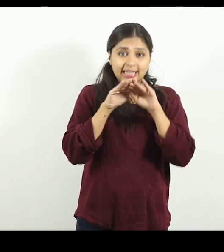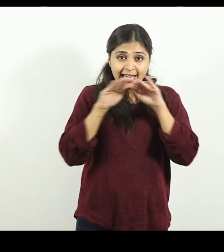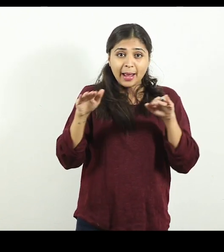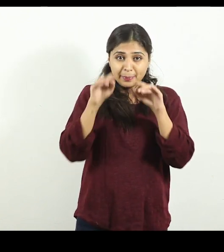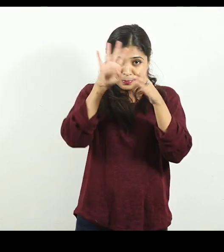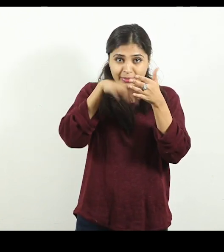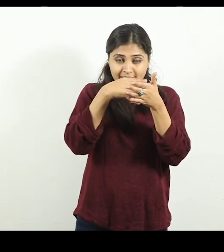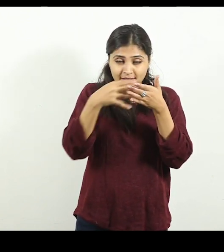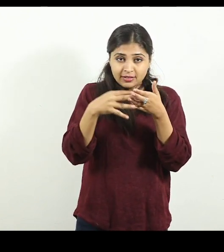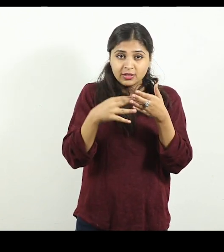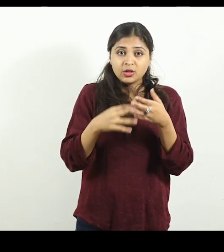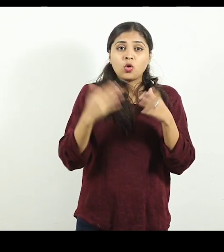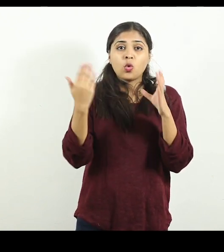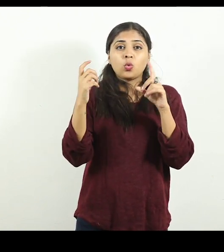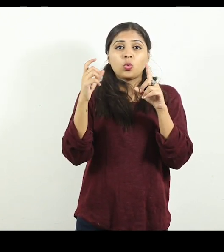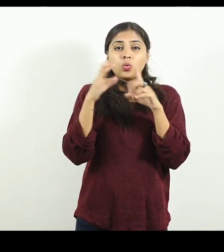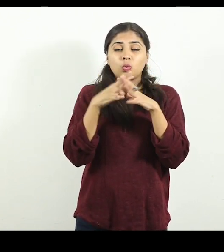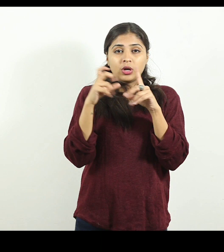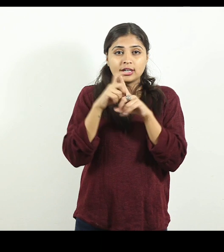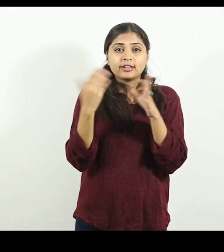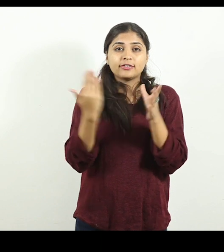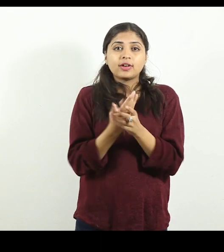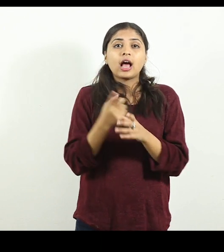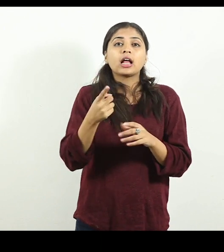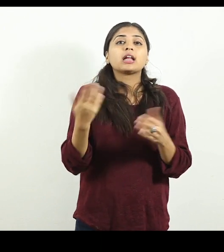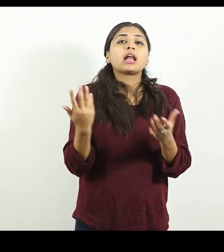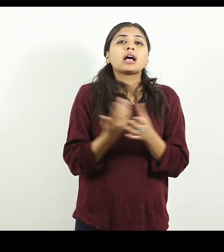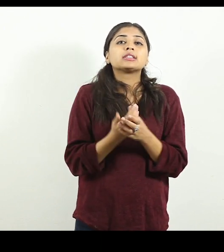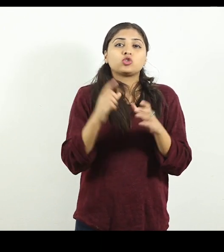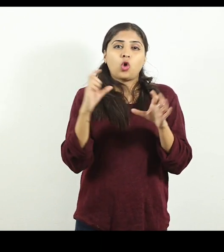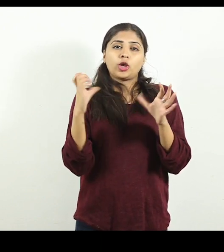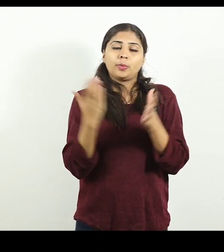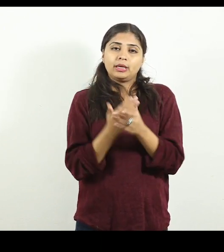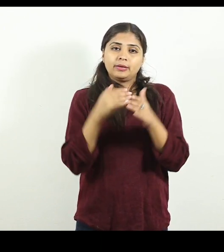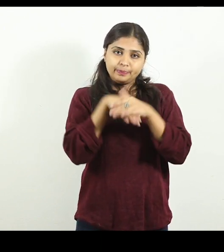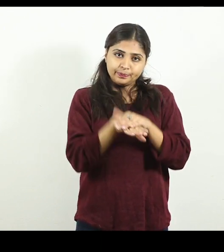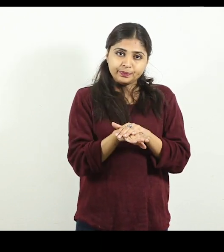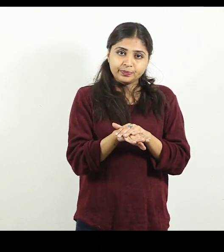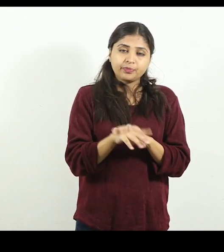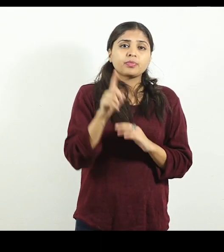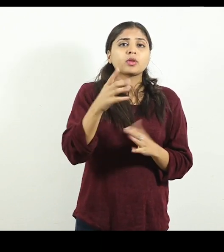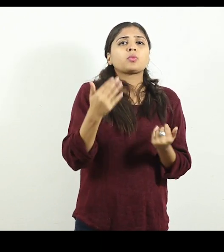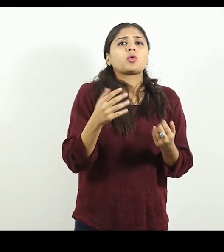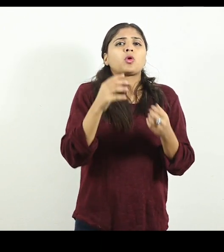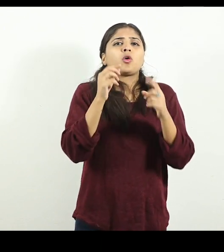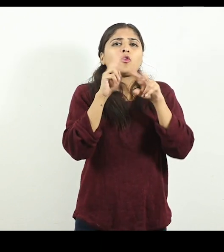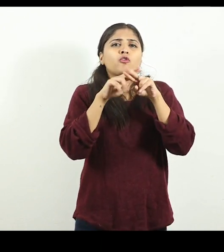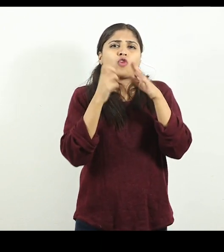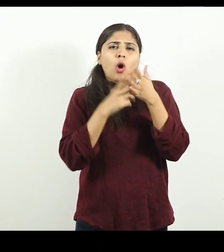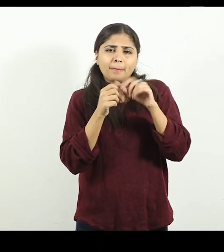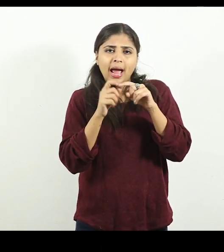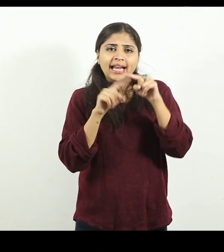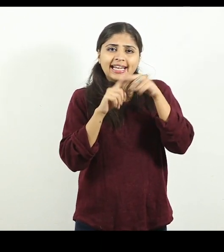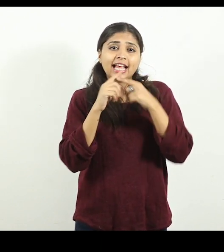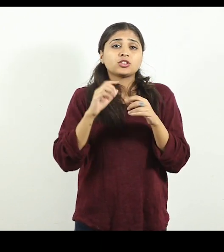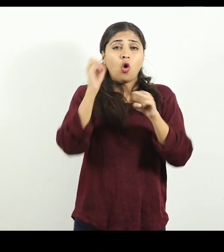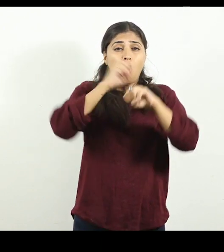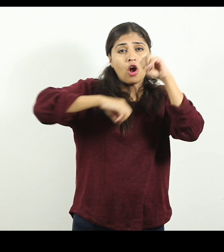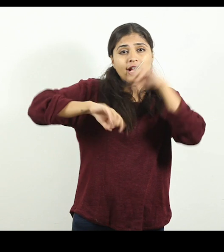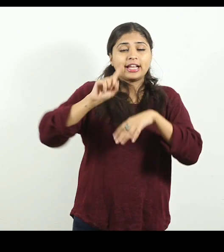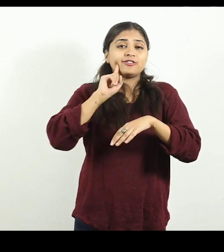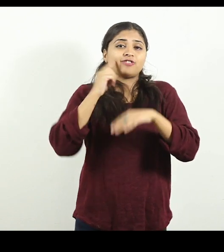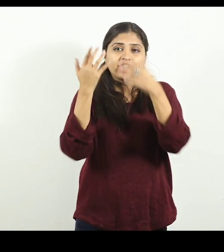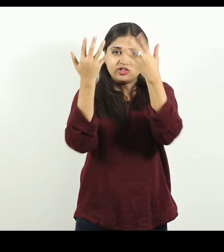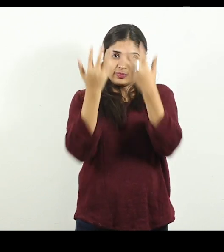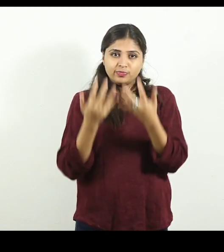added advantage for document. Tables can be used to create lists or formal text in an organized fashion. Follow the steps